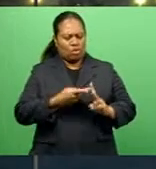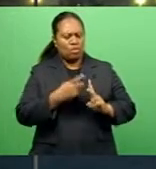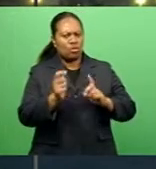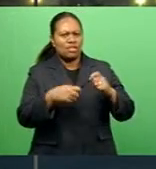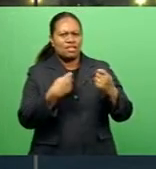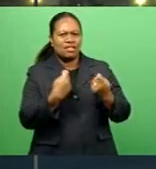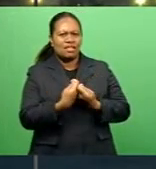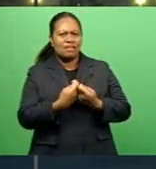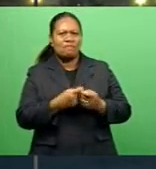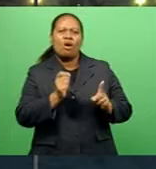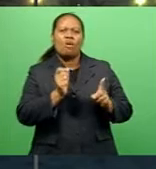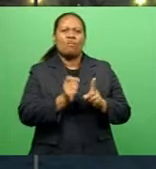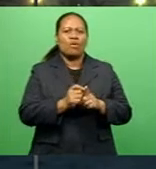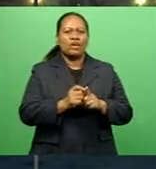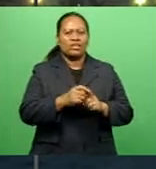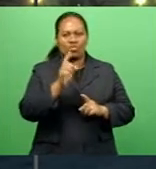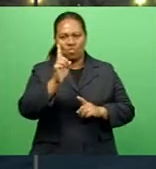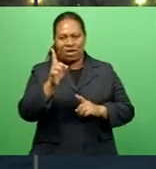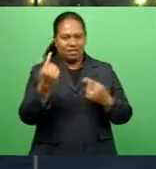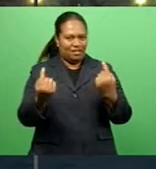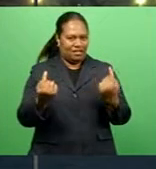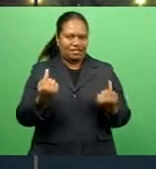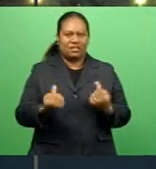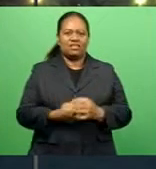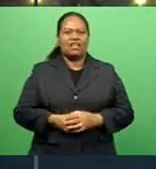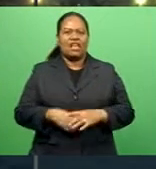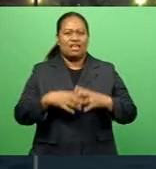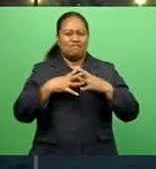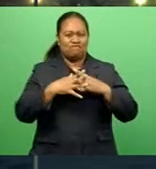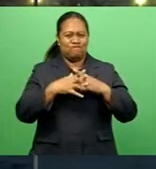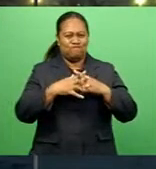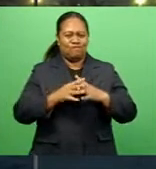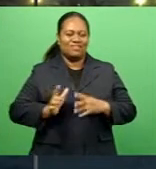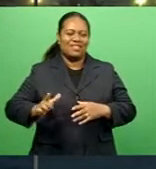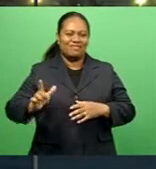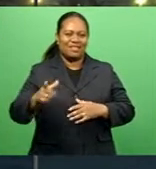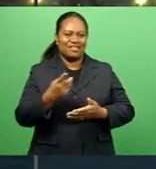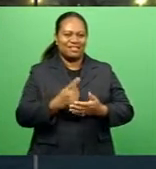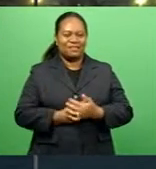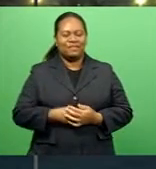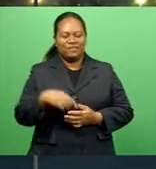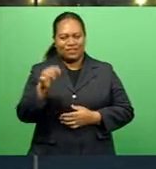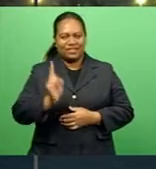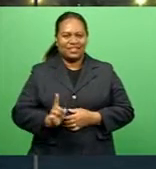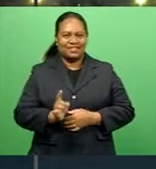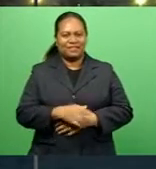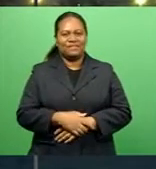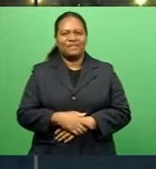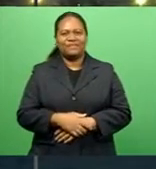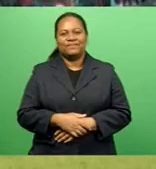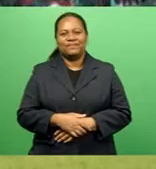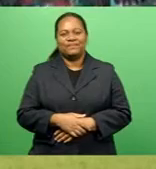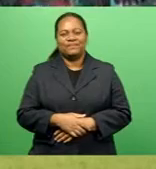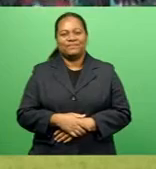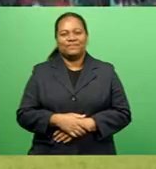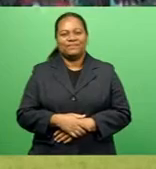walked away with a point each in front of a jam-packed venue in Lambasa. Carleni Tavi with the details.